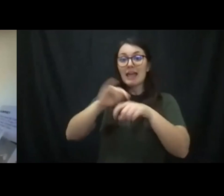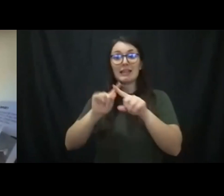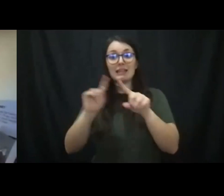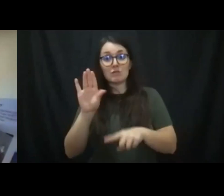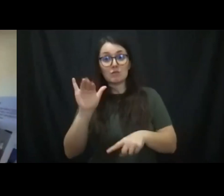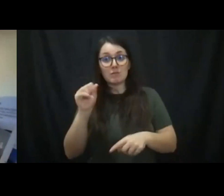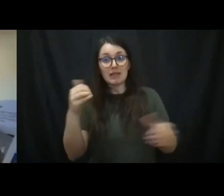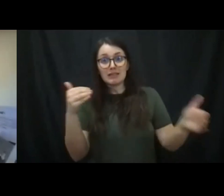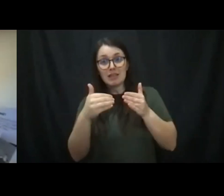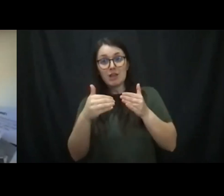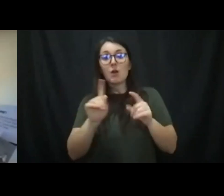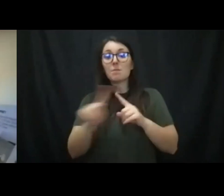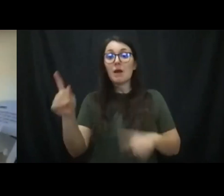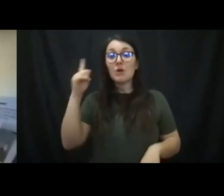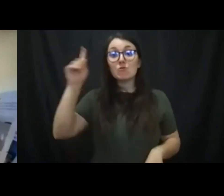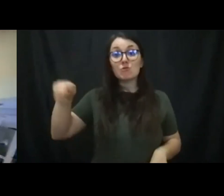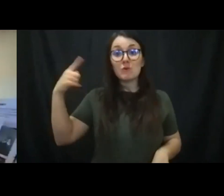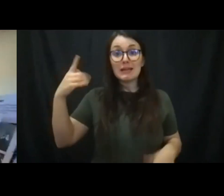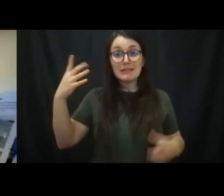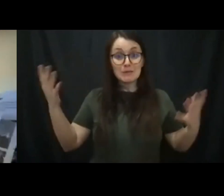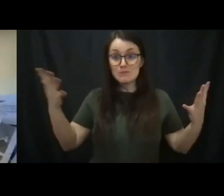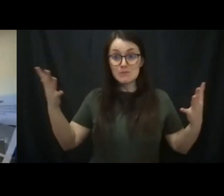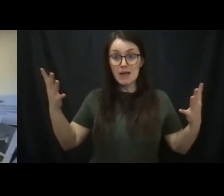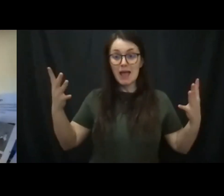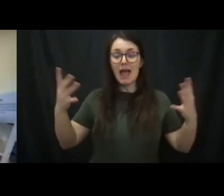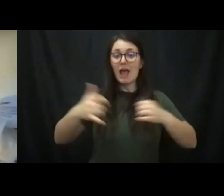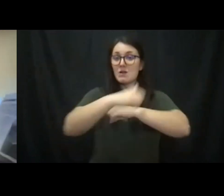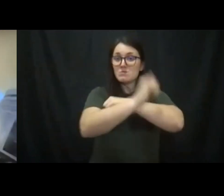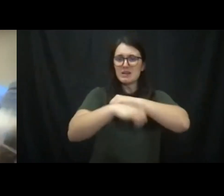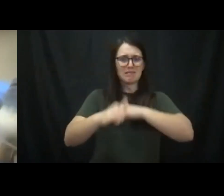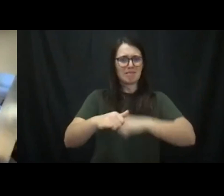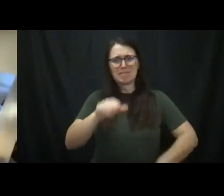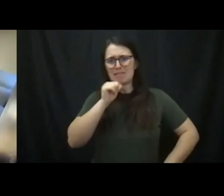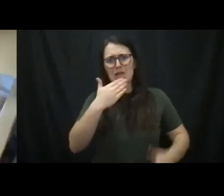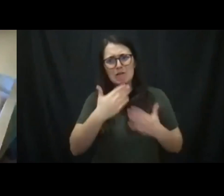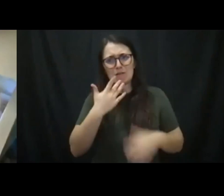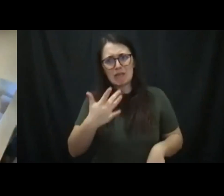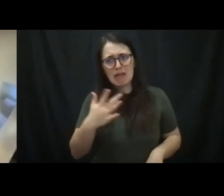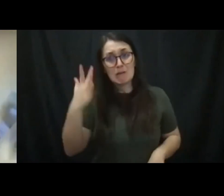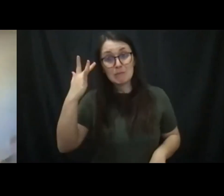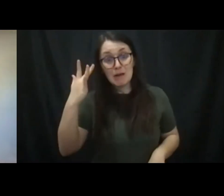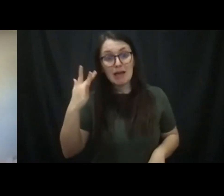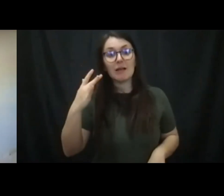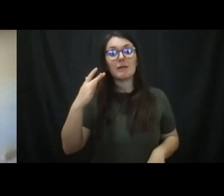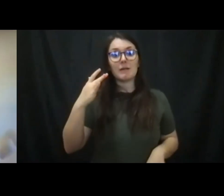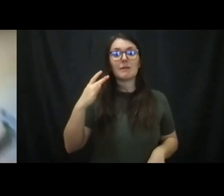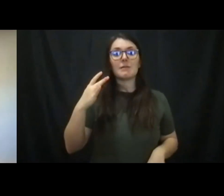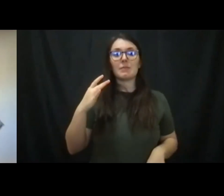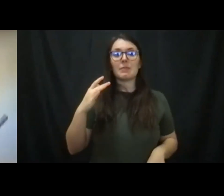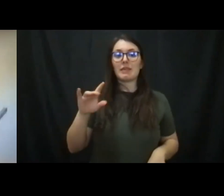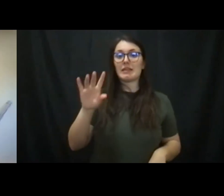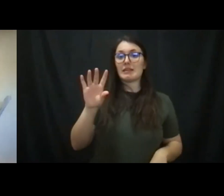nearby. But the crazy thing, Humphrey did not have good luck, because the crazy thing is that in 1990,